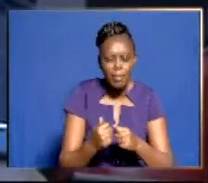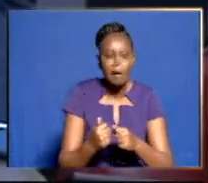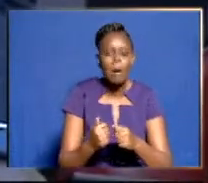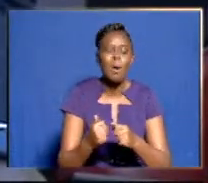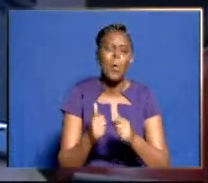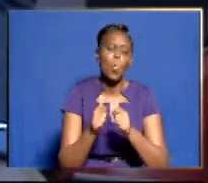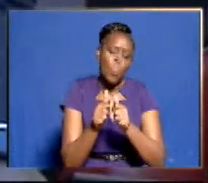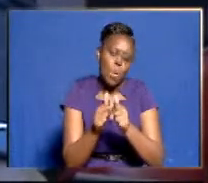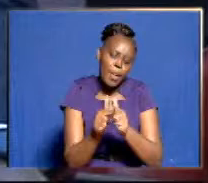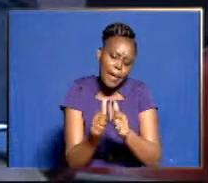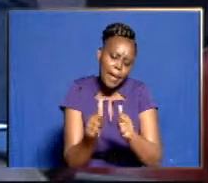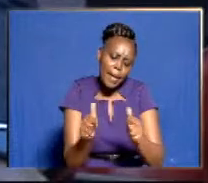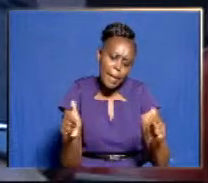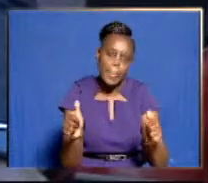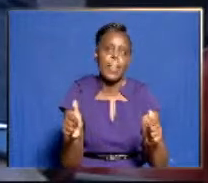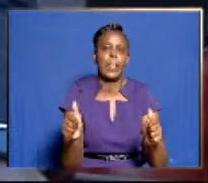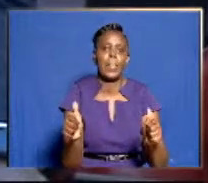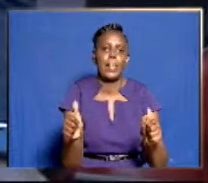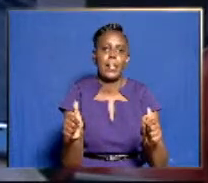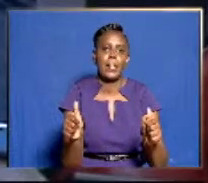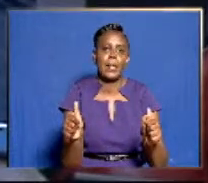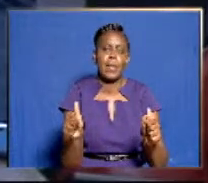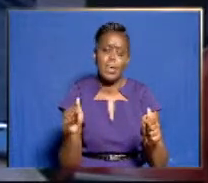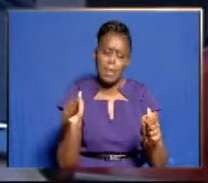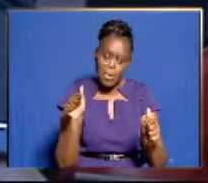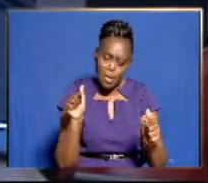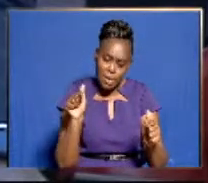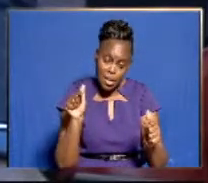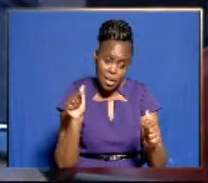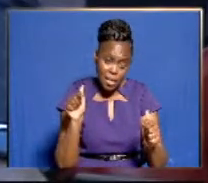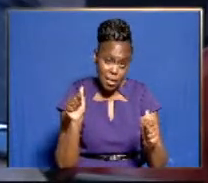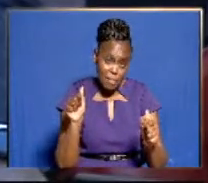form, is owing